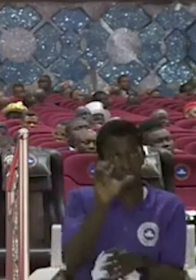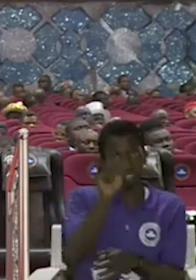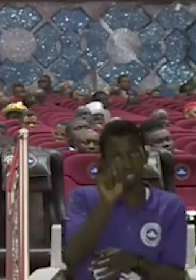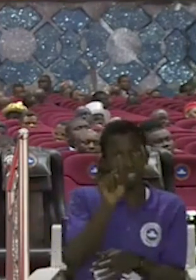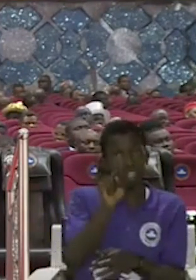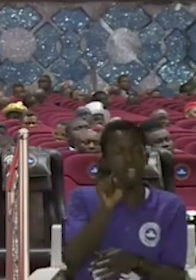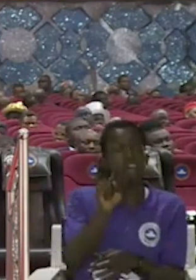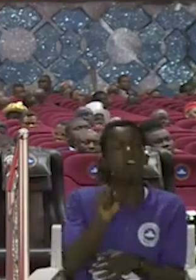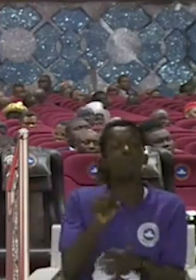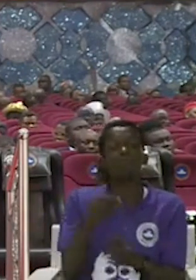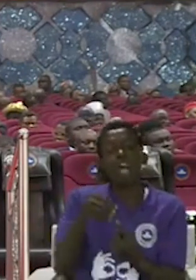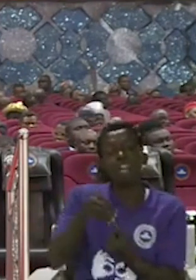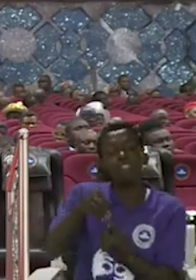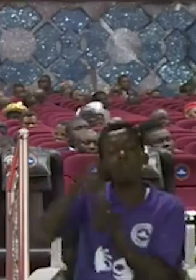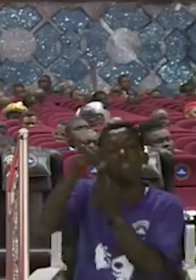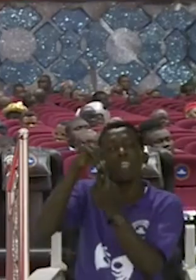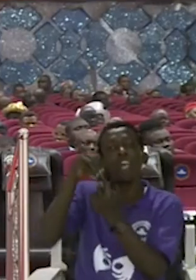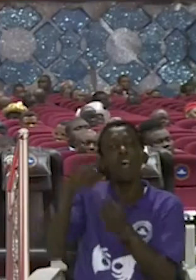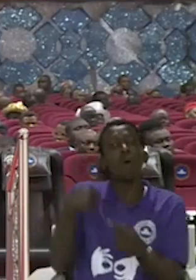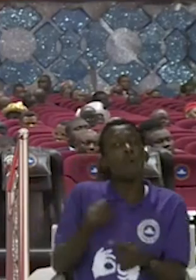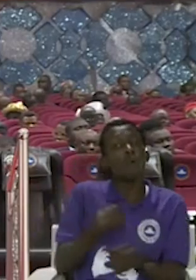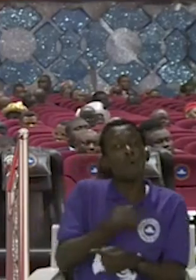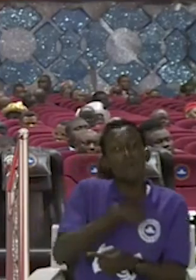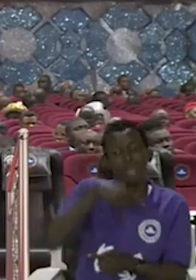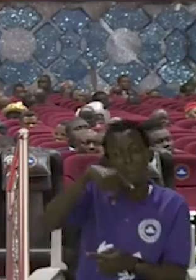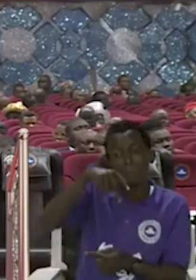particularly we Pentecostals,